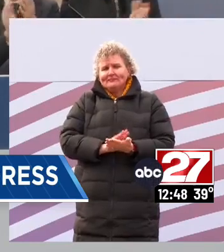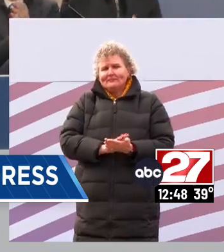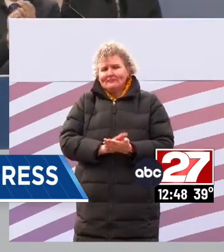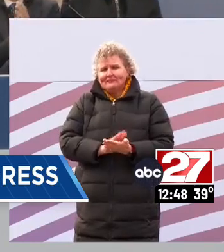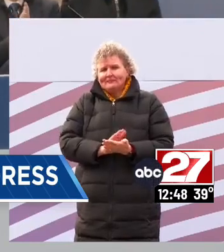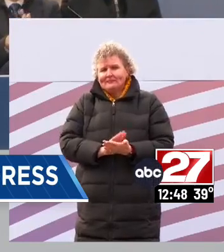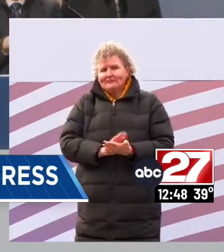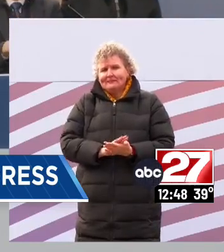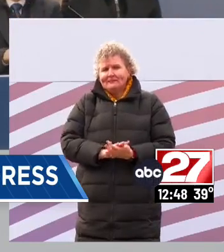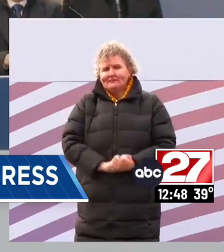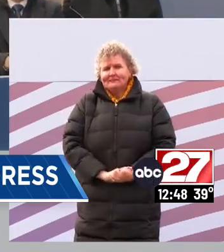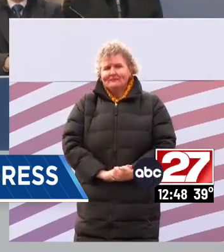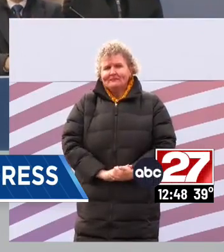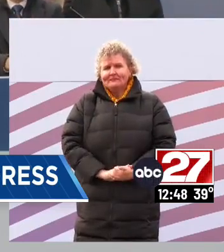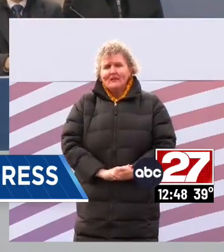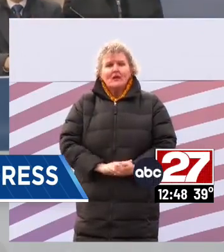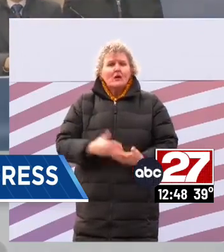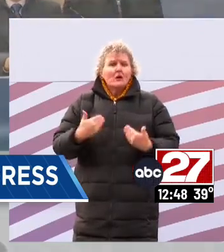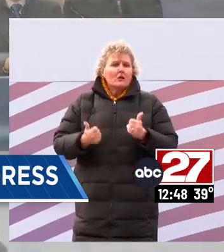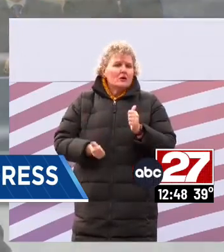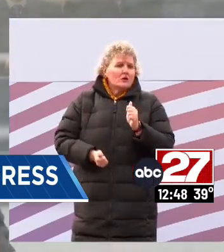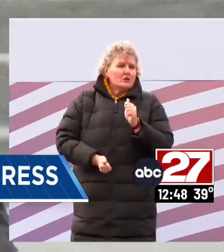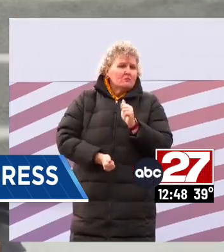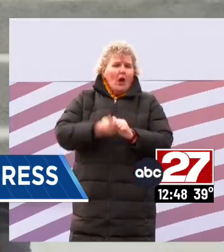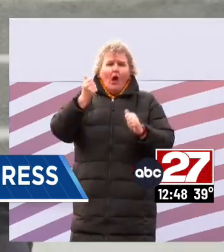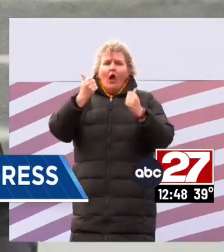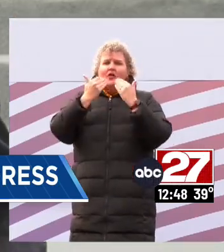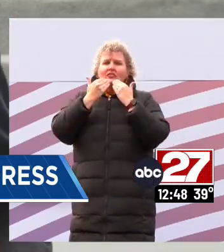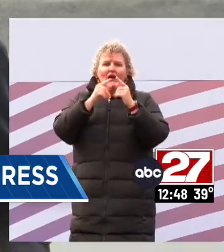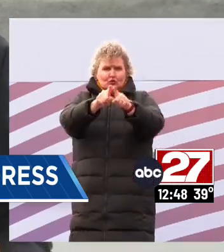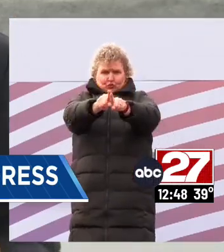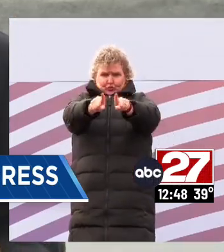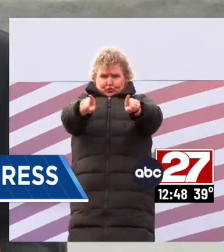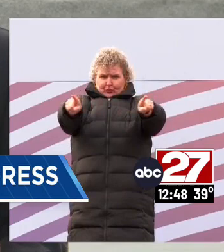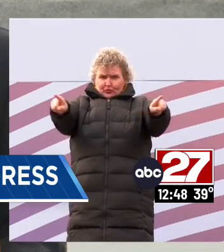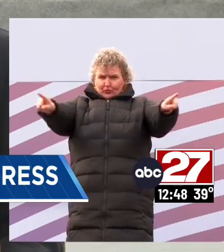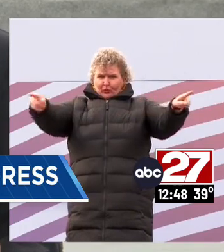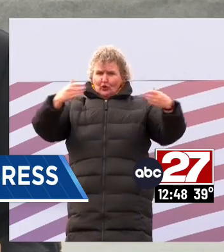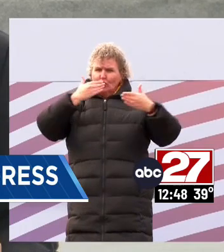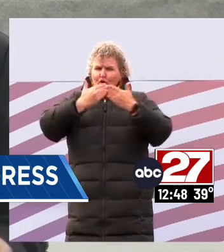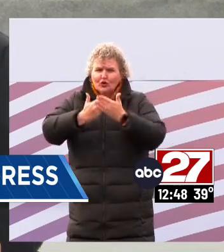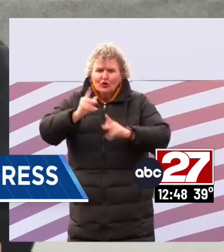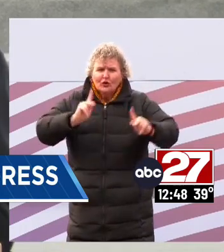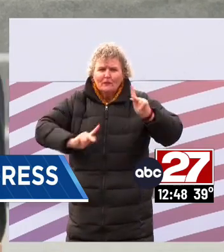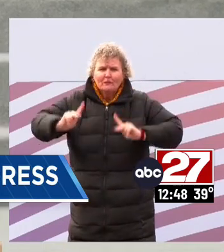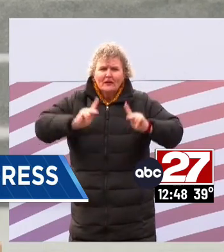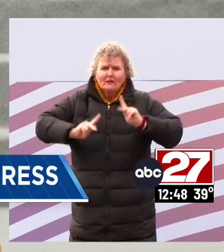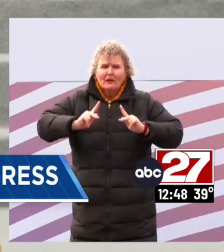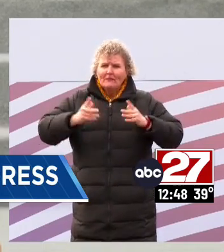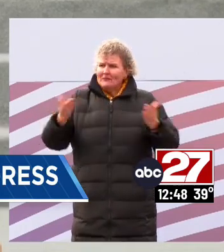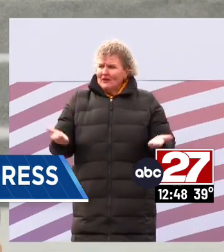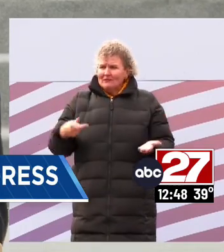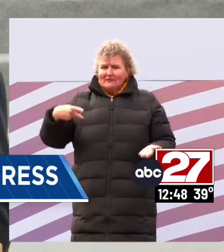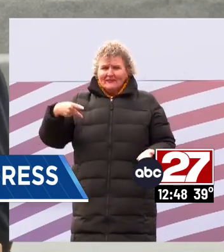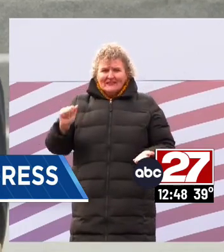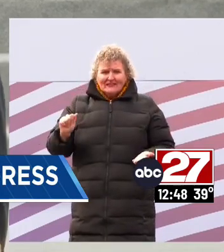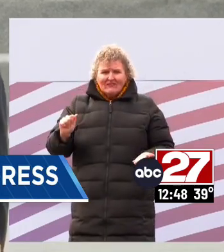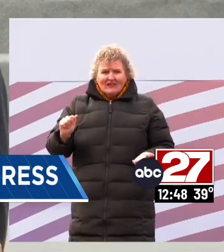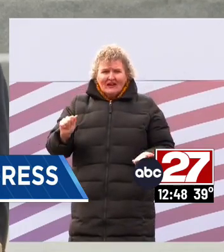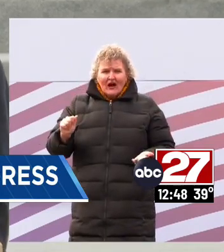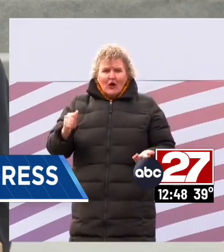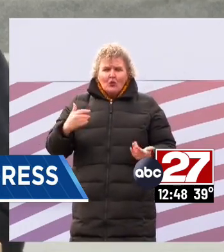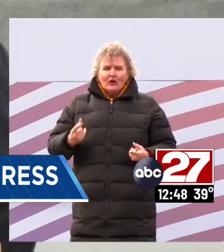But most of all, I want to thank you, the good people of Pennsylvania. You see, you inspired